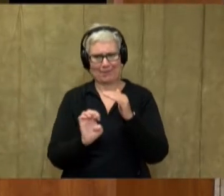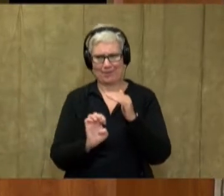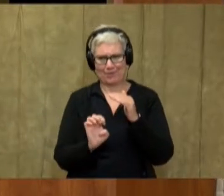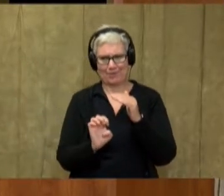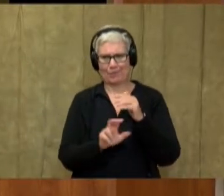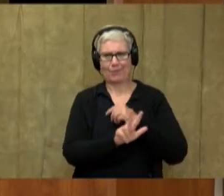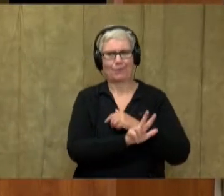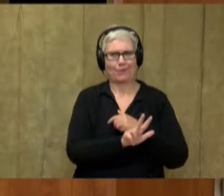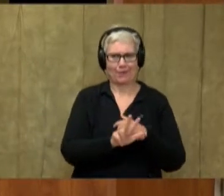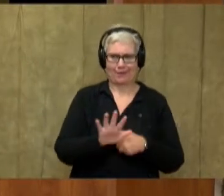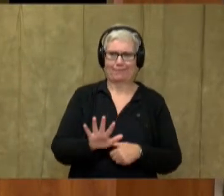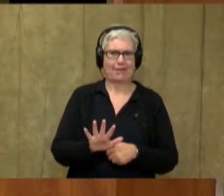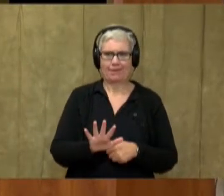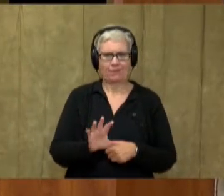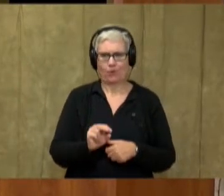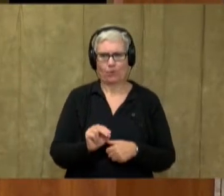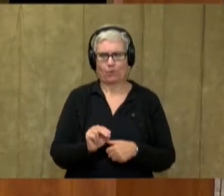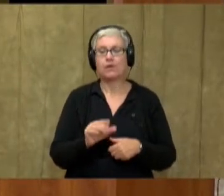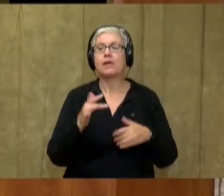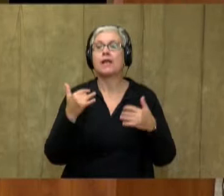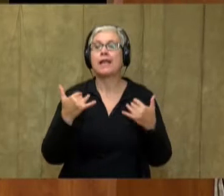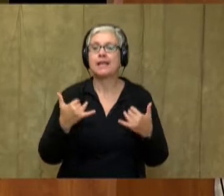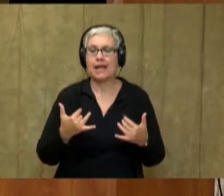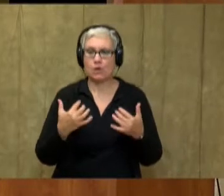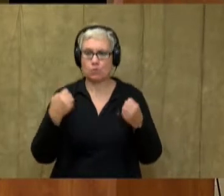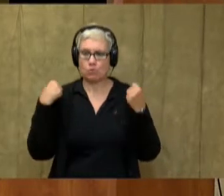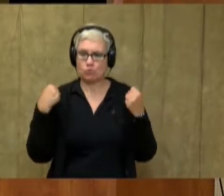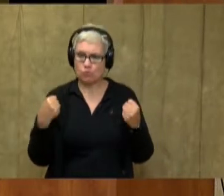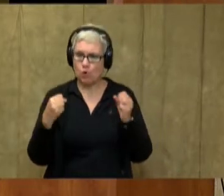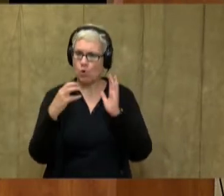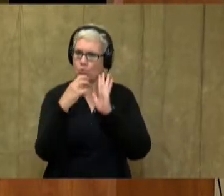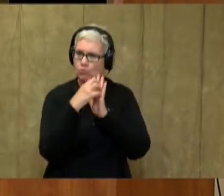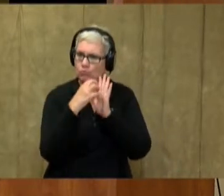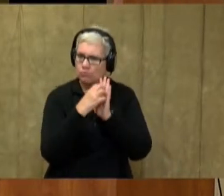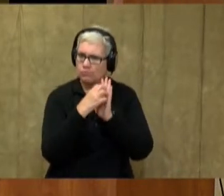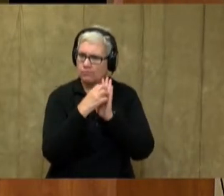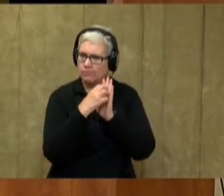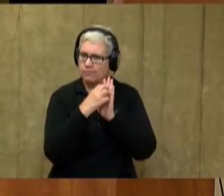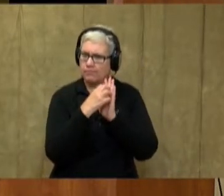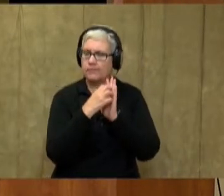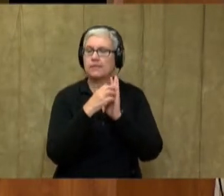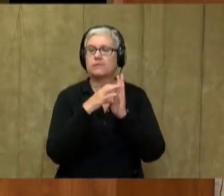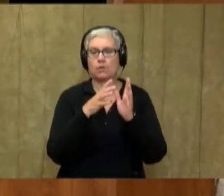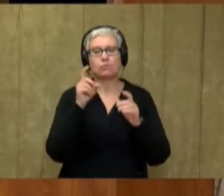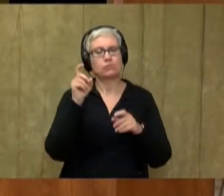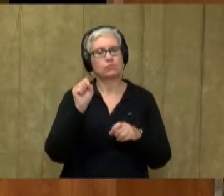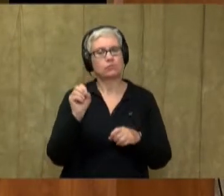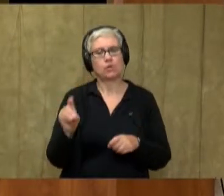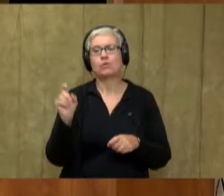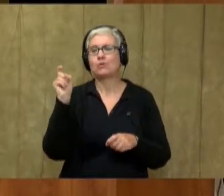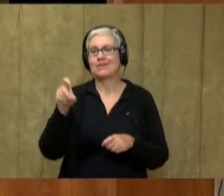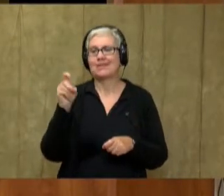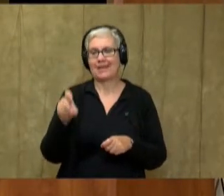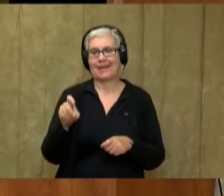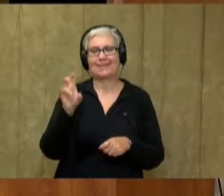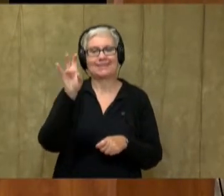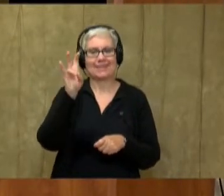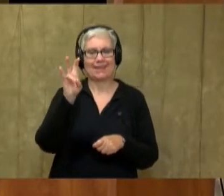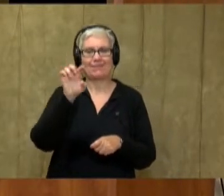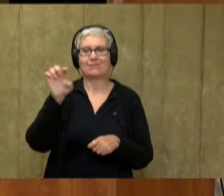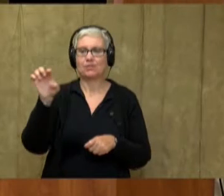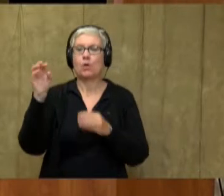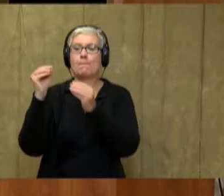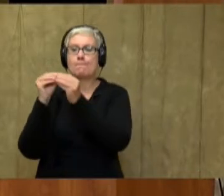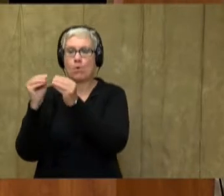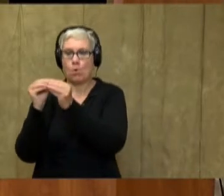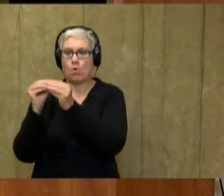forth. We want a good, strong, solid, argumentative paragraph. And so this is a frame that you guys could